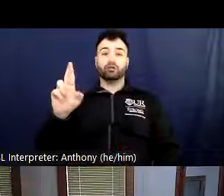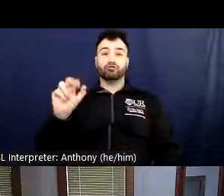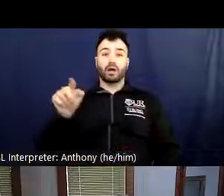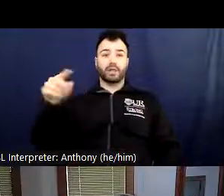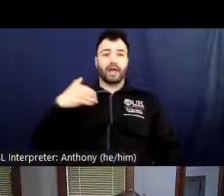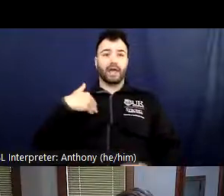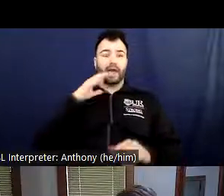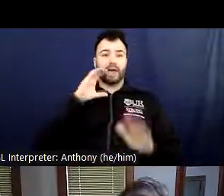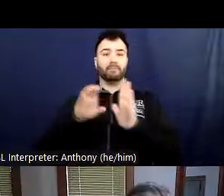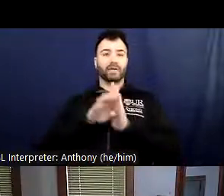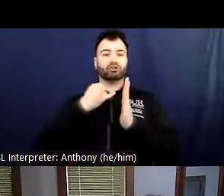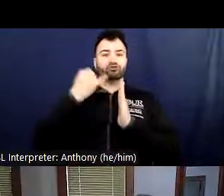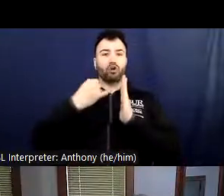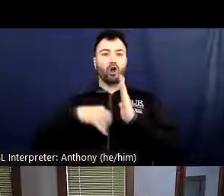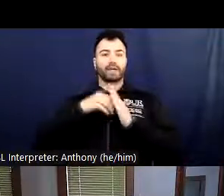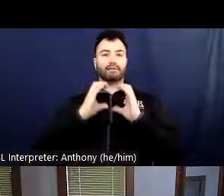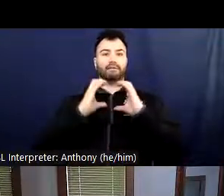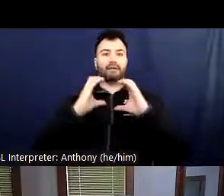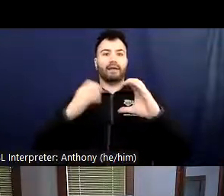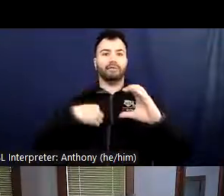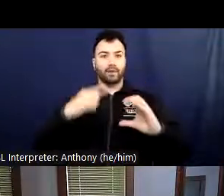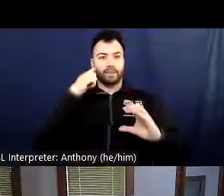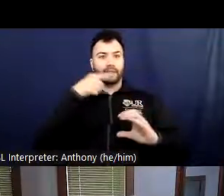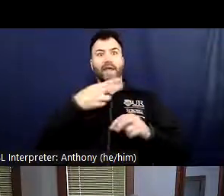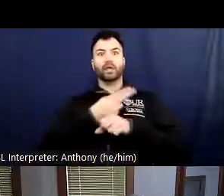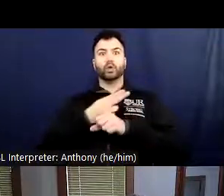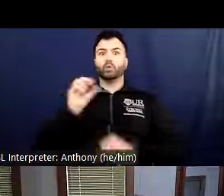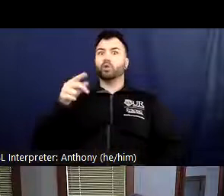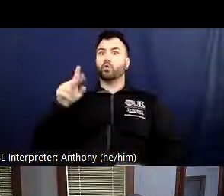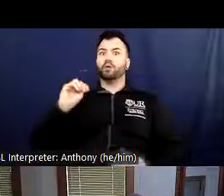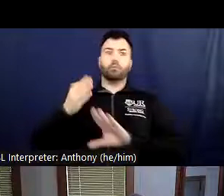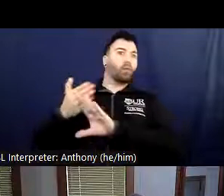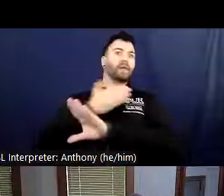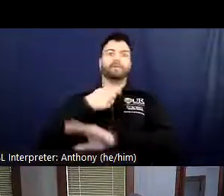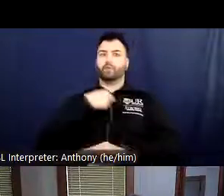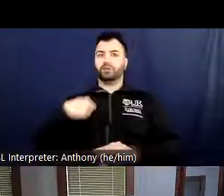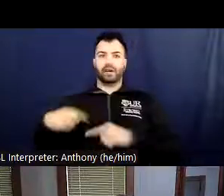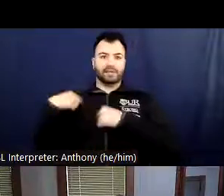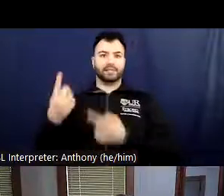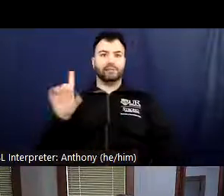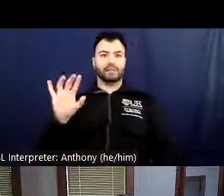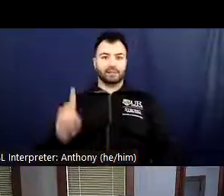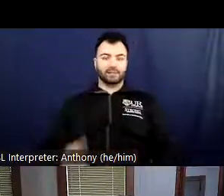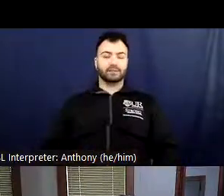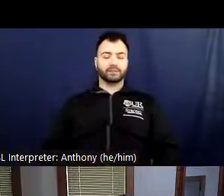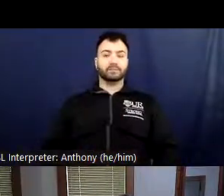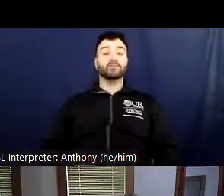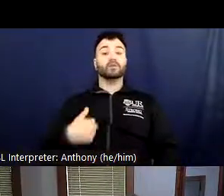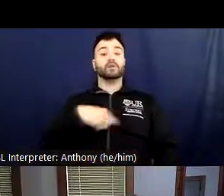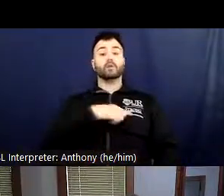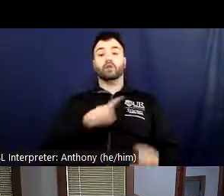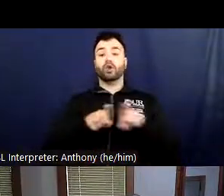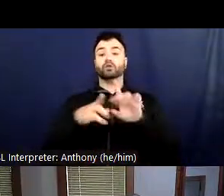drawings, that people have been using opium for even longer, far, far longer than that. I'll talk a little bit about the opium